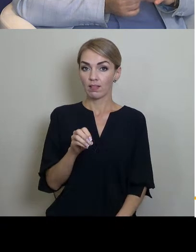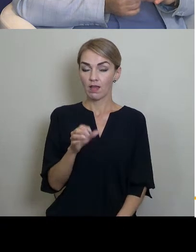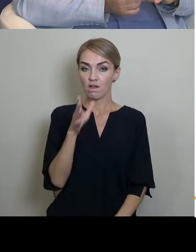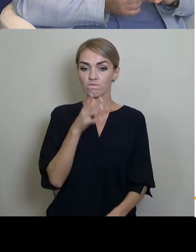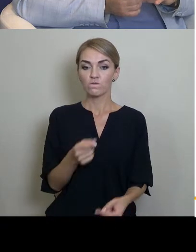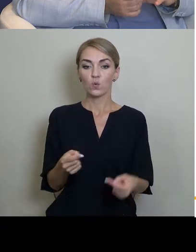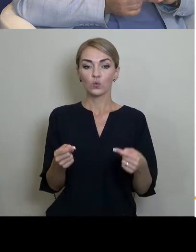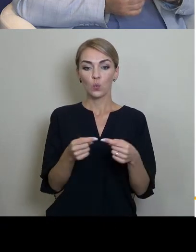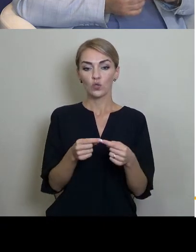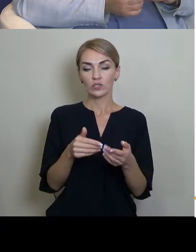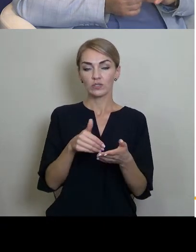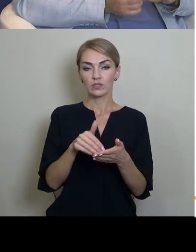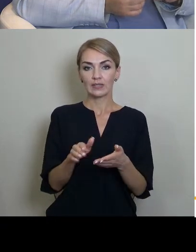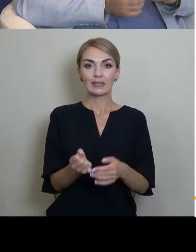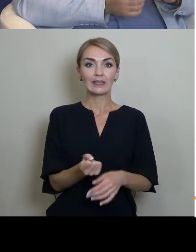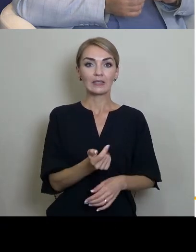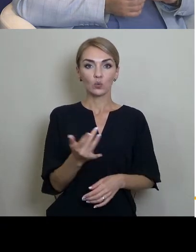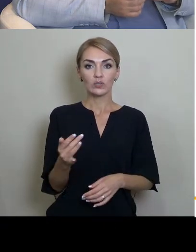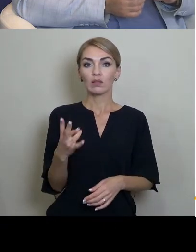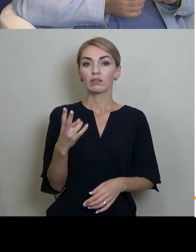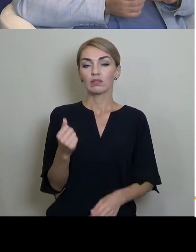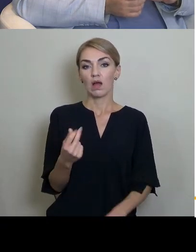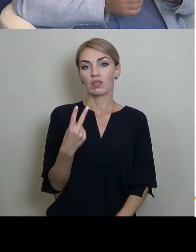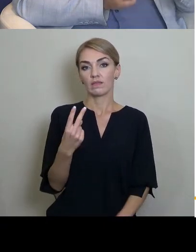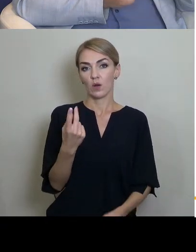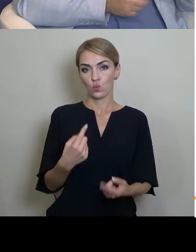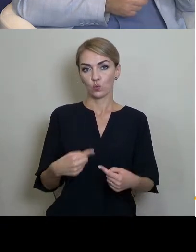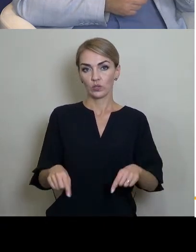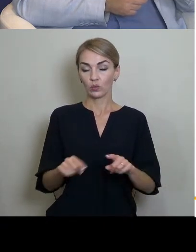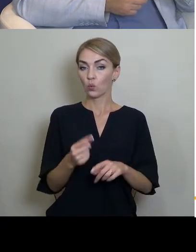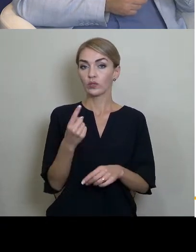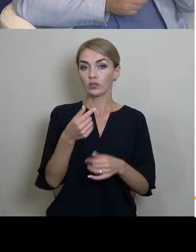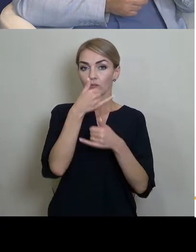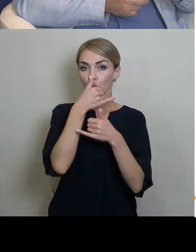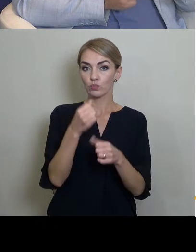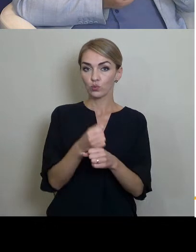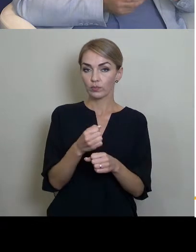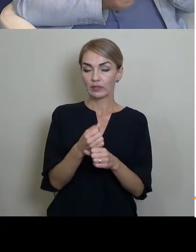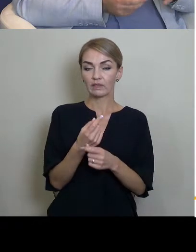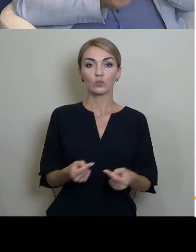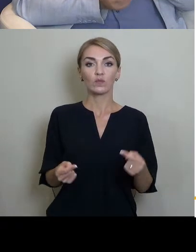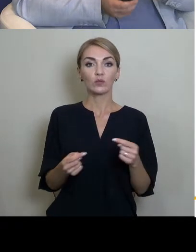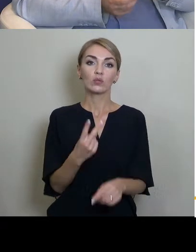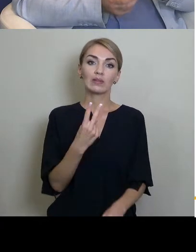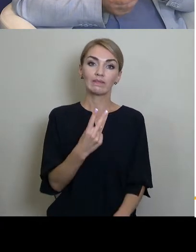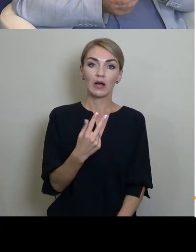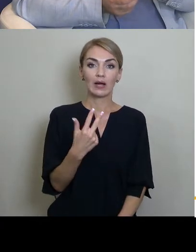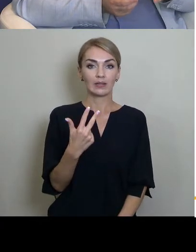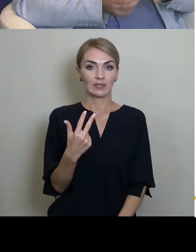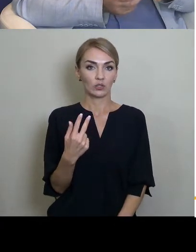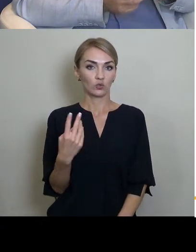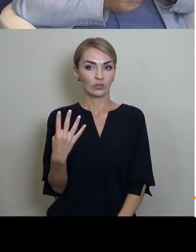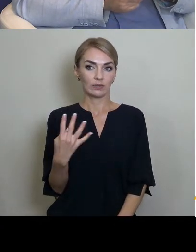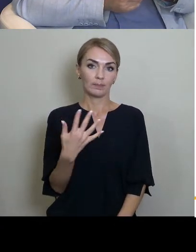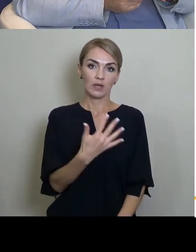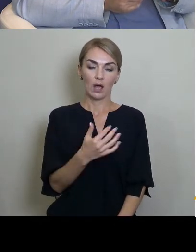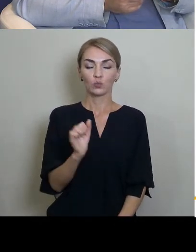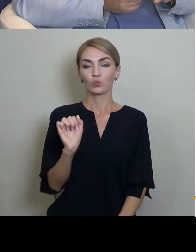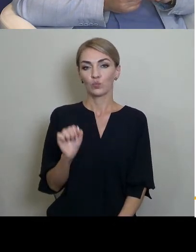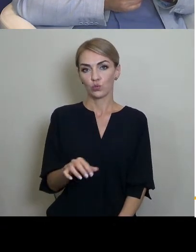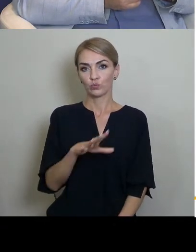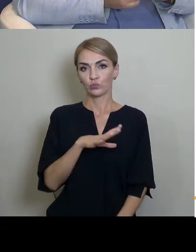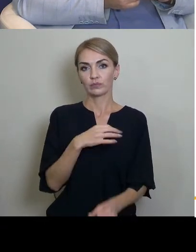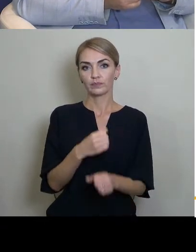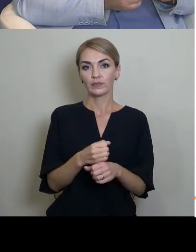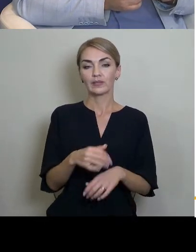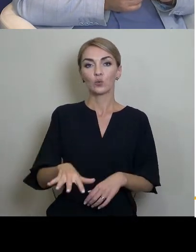constituencies. But there can be deviations by 2 constituencies. We cannot make 1, so these could be